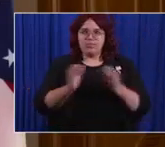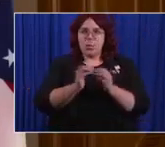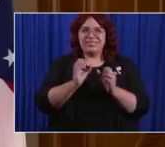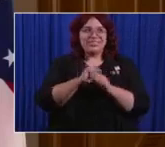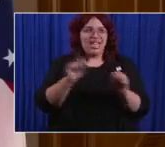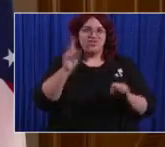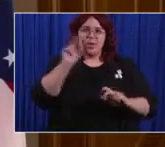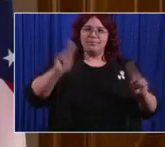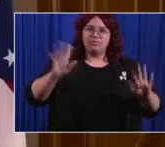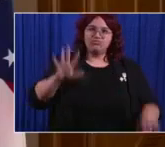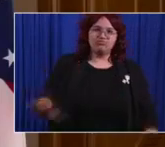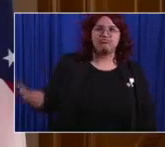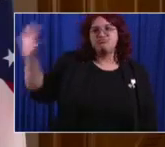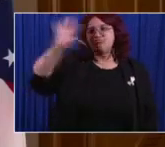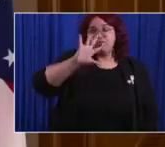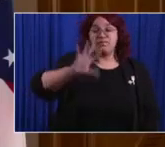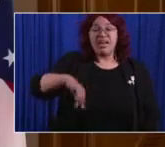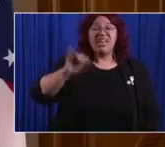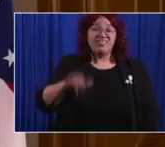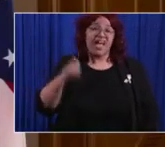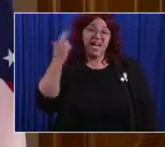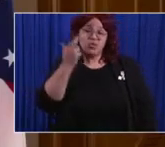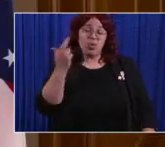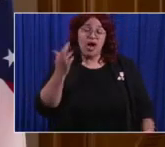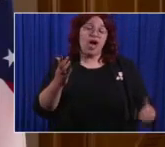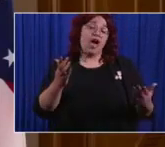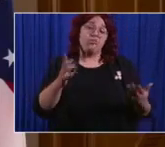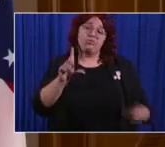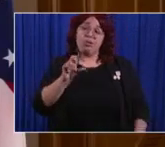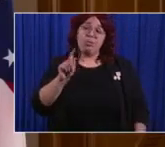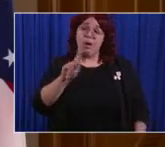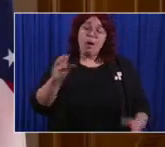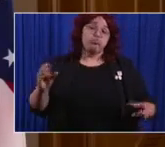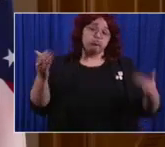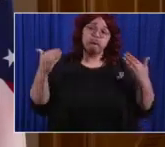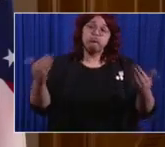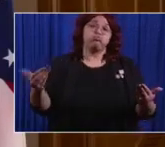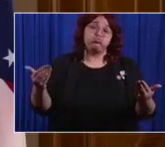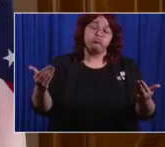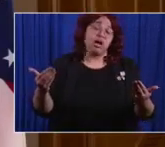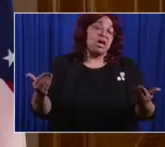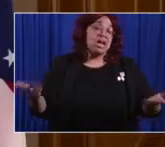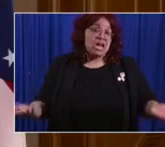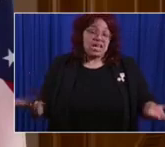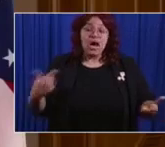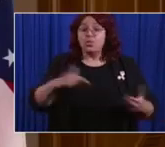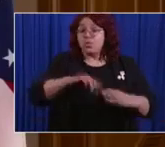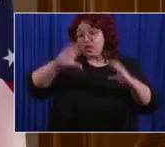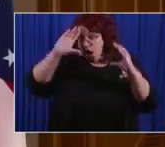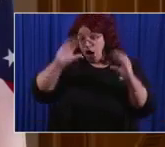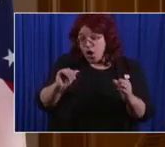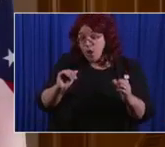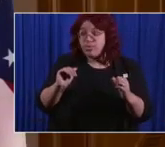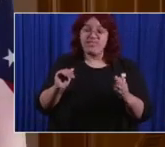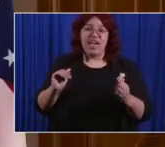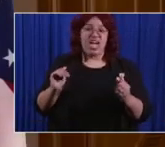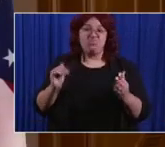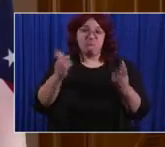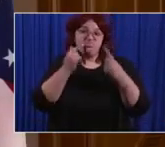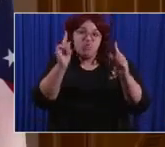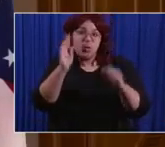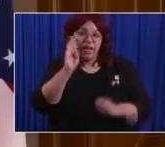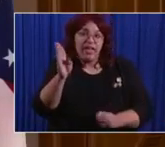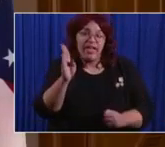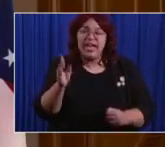we're doing it. It's one more thing that we think, very well could we believe it will make a difference, and not to do